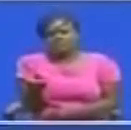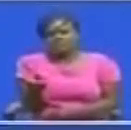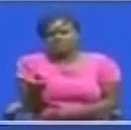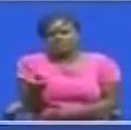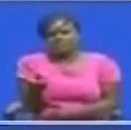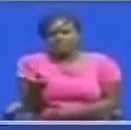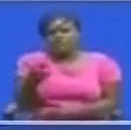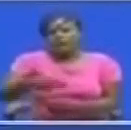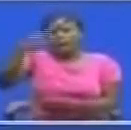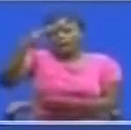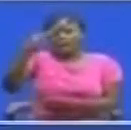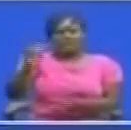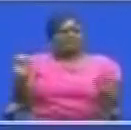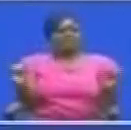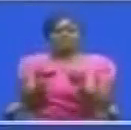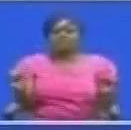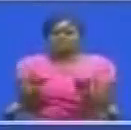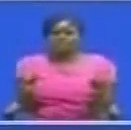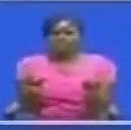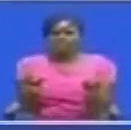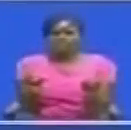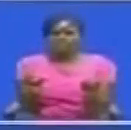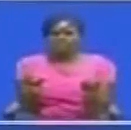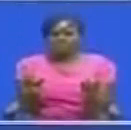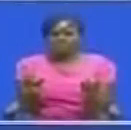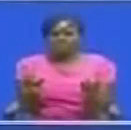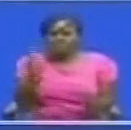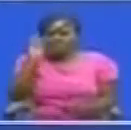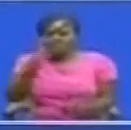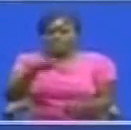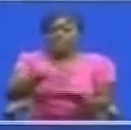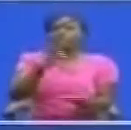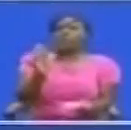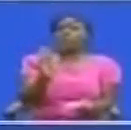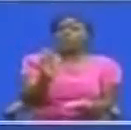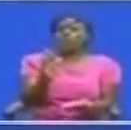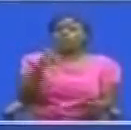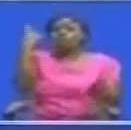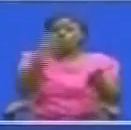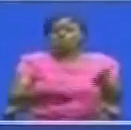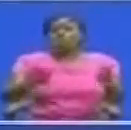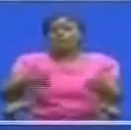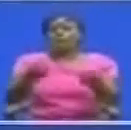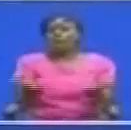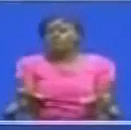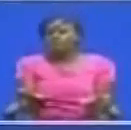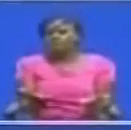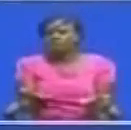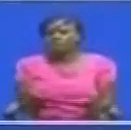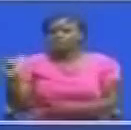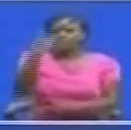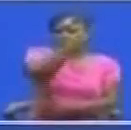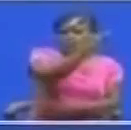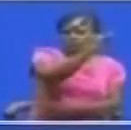should not go higher than that. We have to go further down and look at what it is costing us in